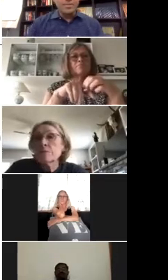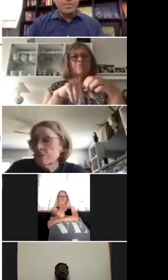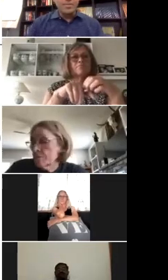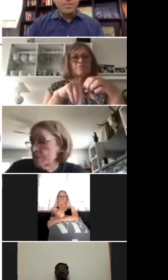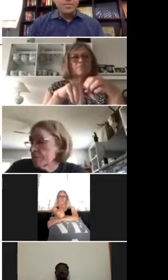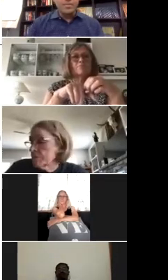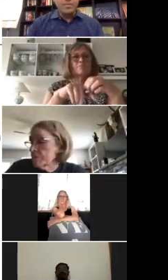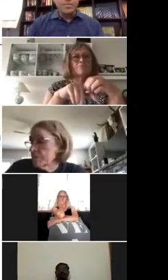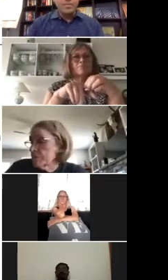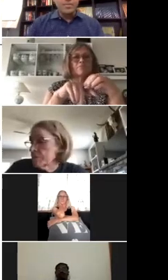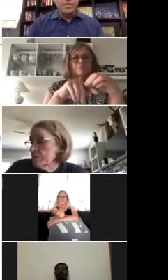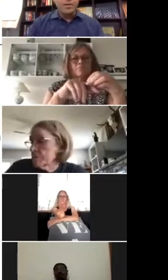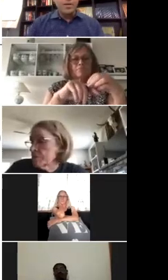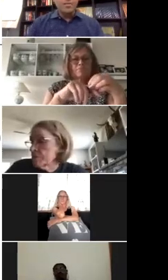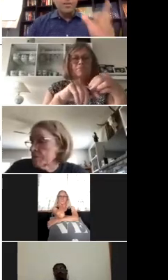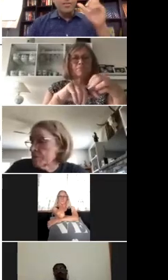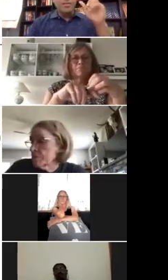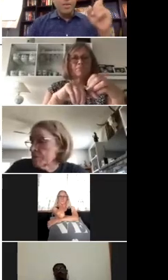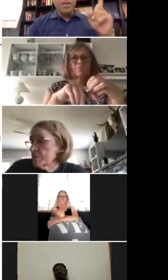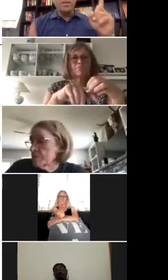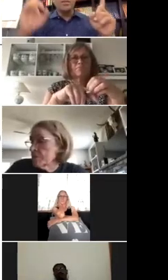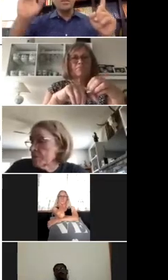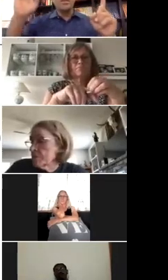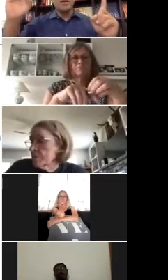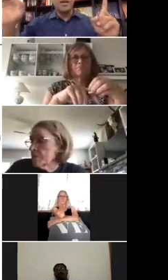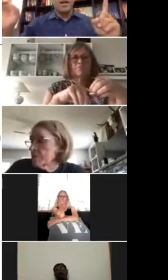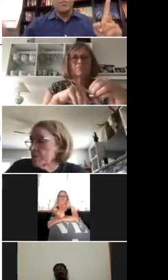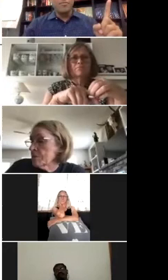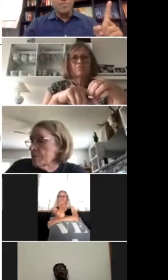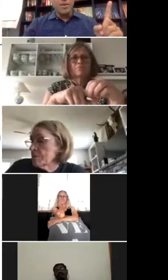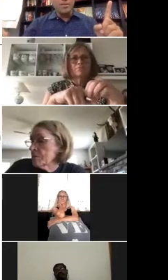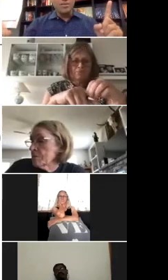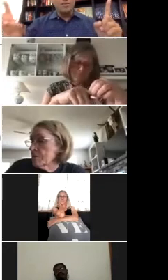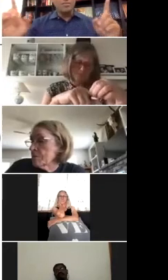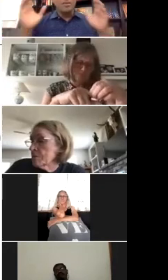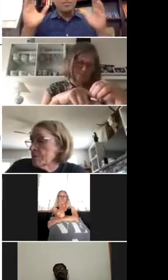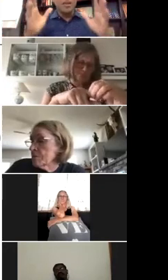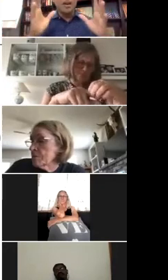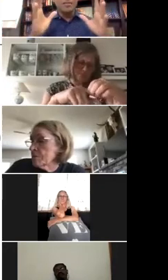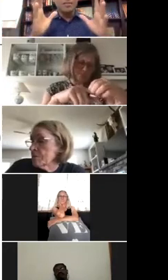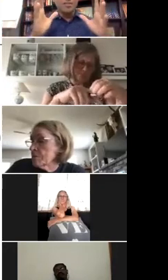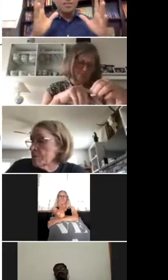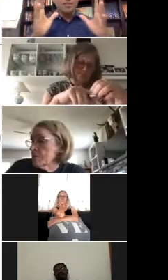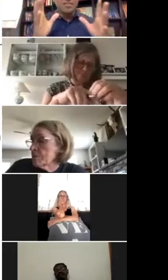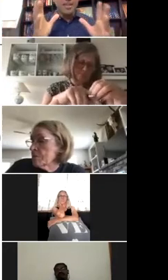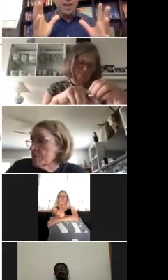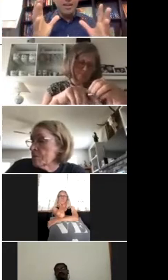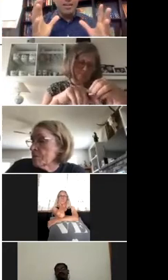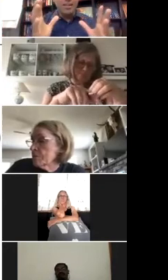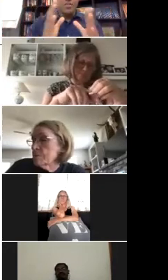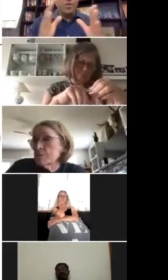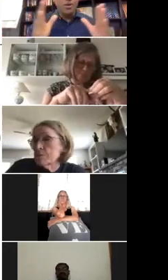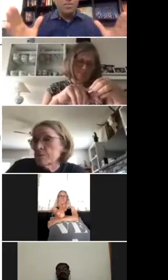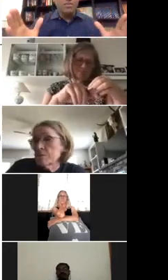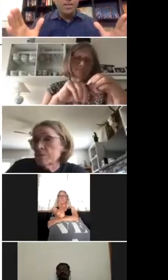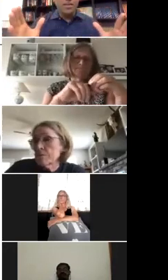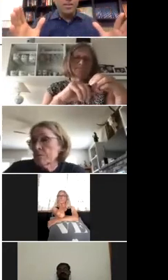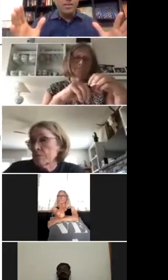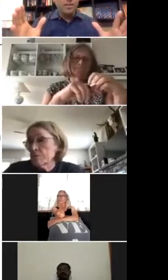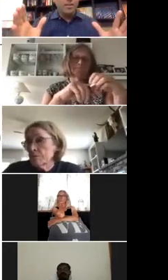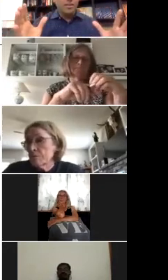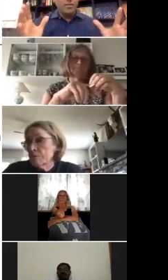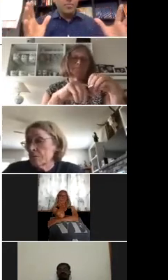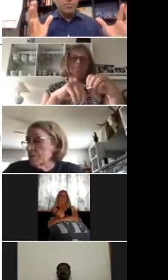gender. God created male and female. That is God's design. That's not a